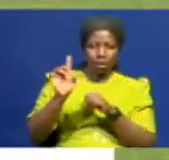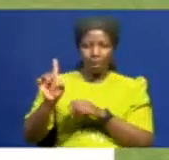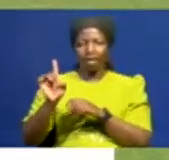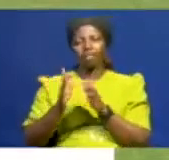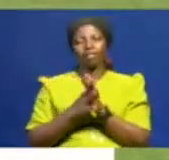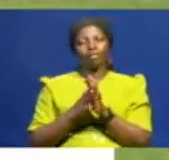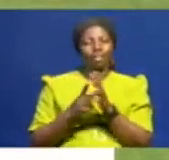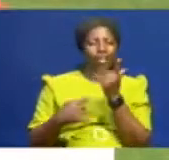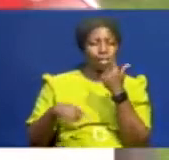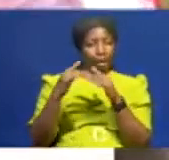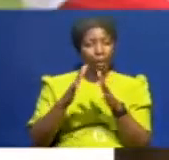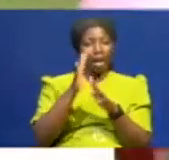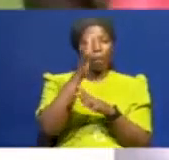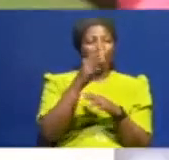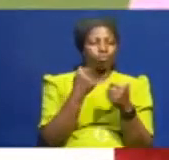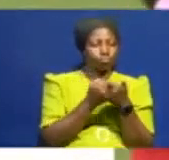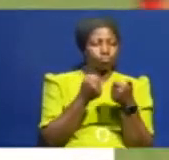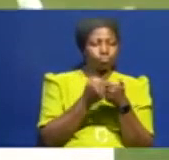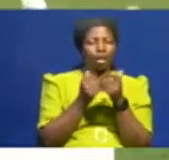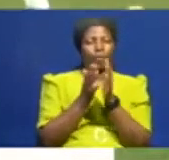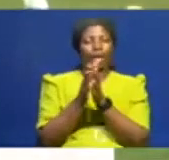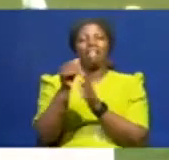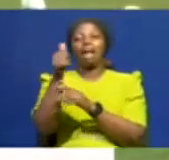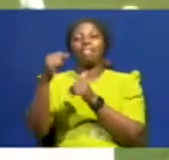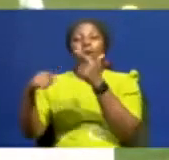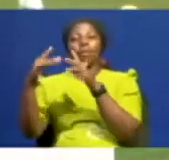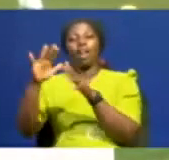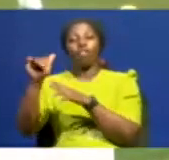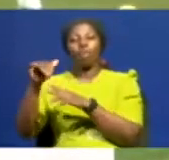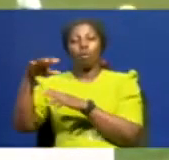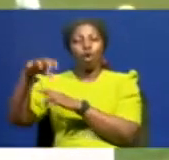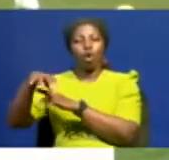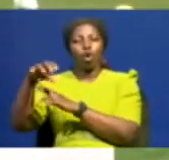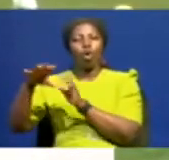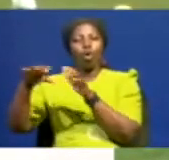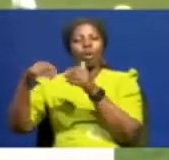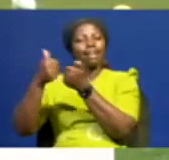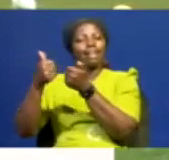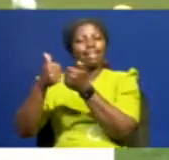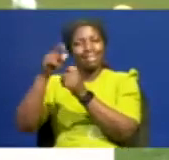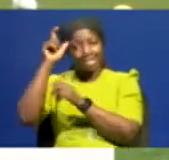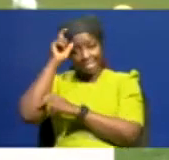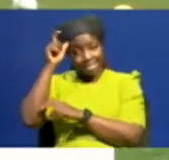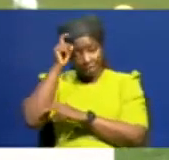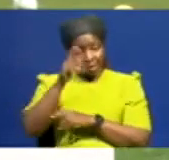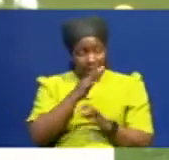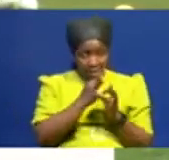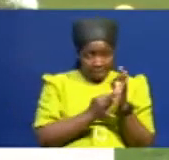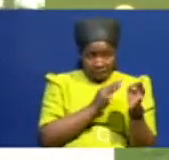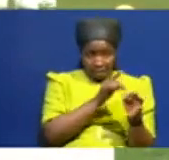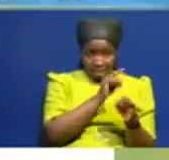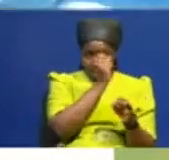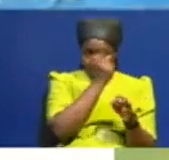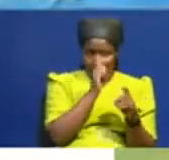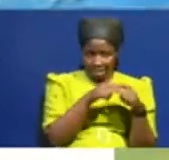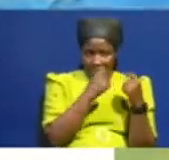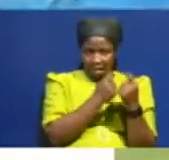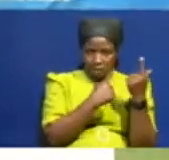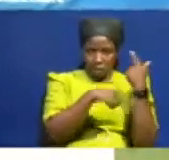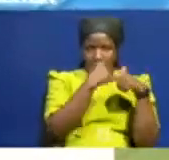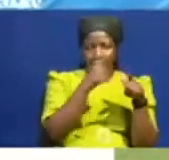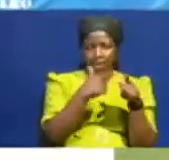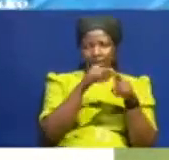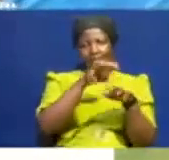will face the winner of the match between Congo against Egypt. If the Rising Starlets win the round, they gain qualification